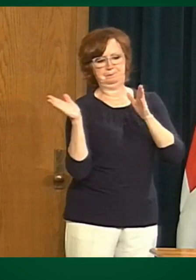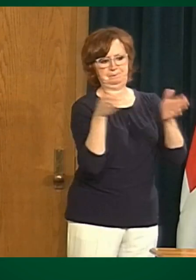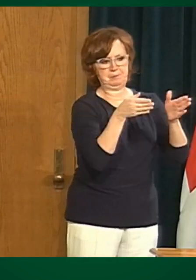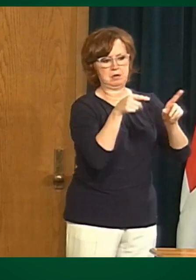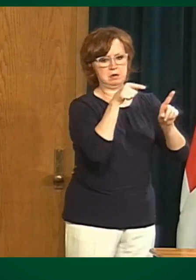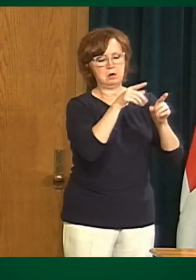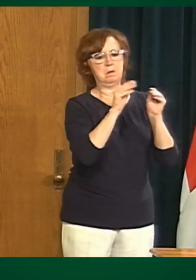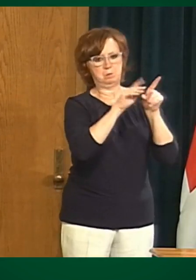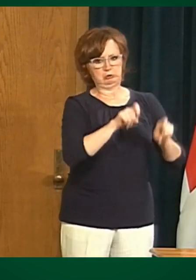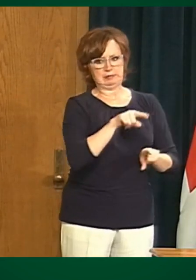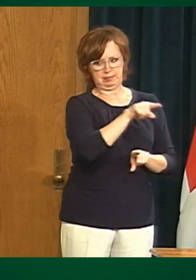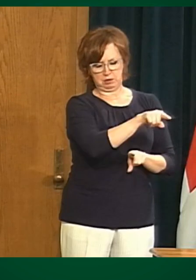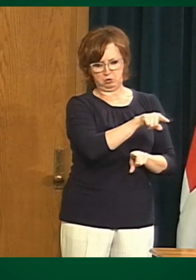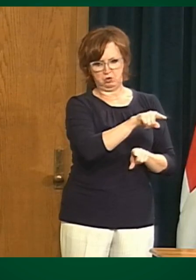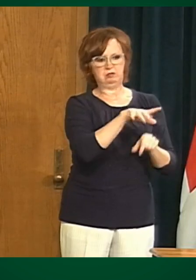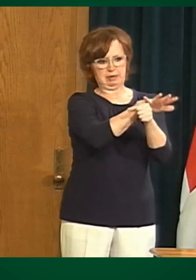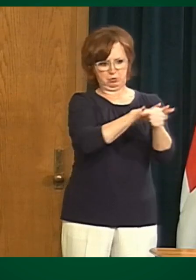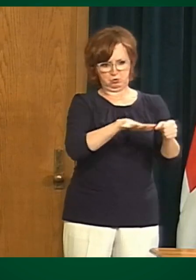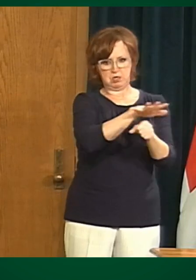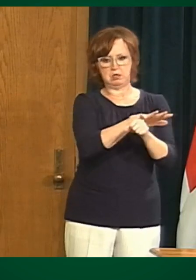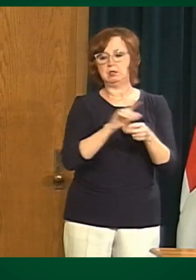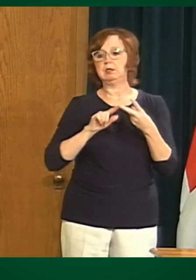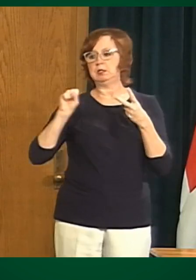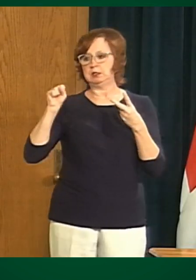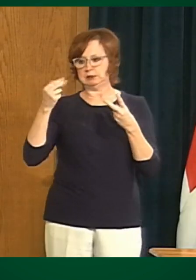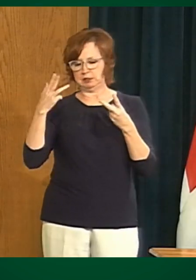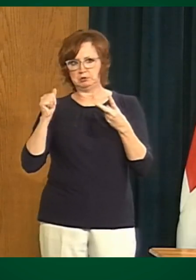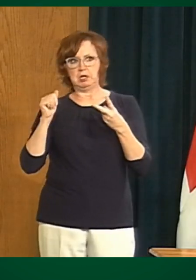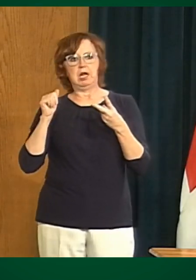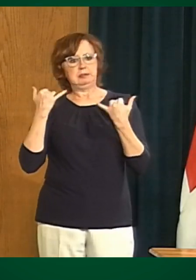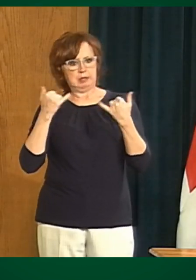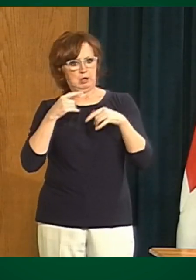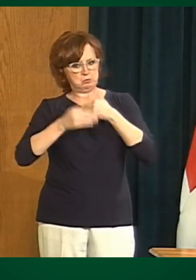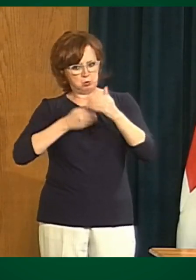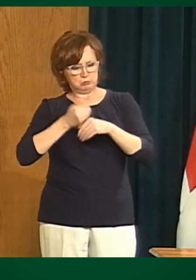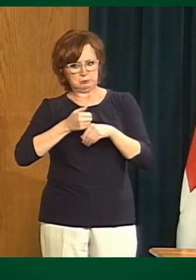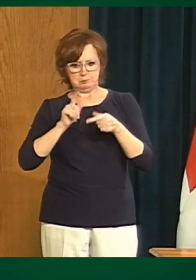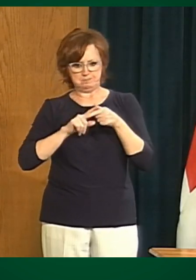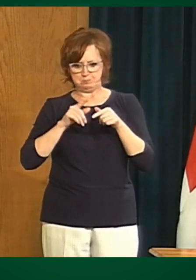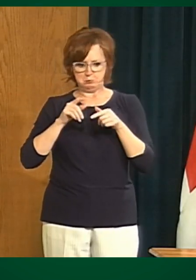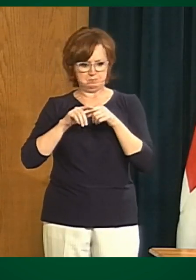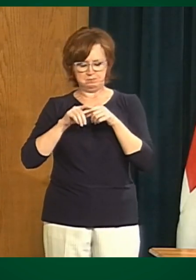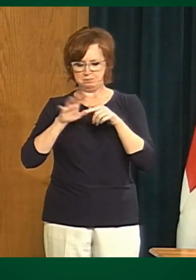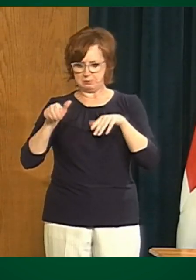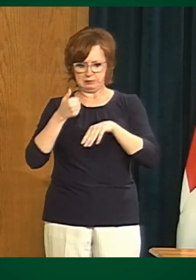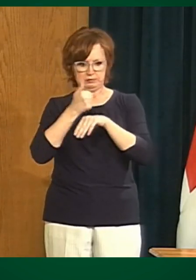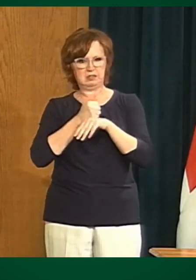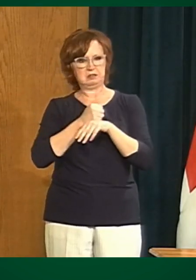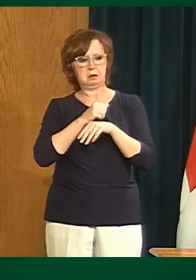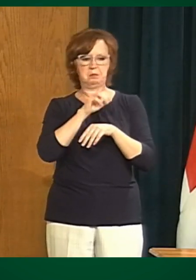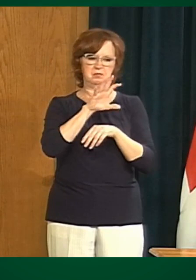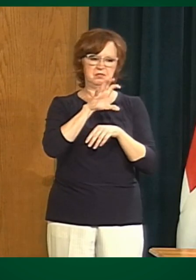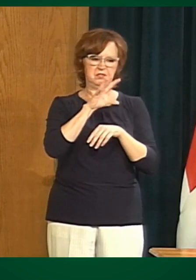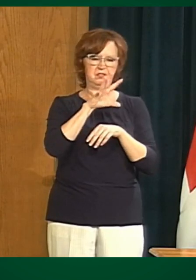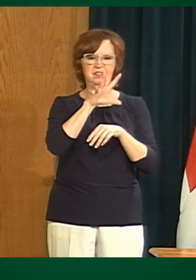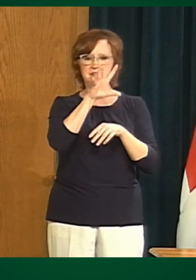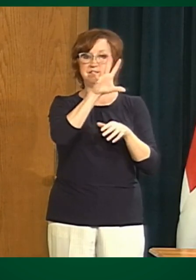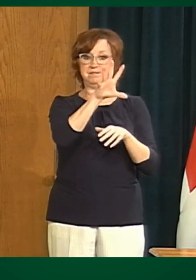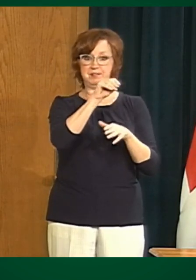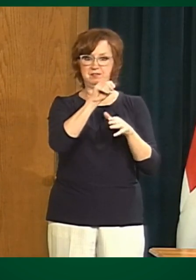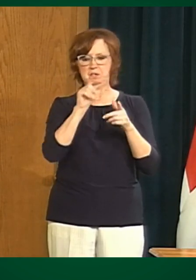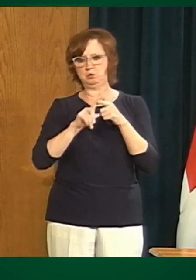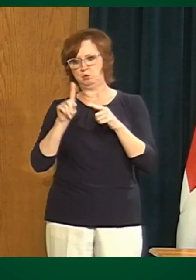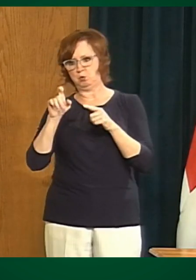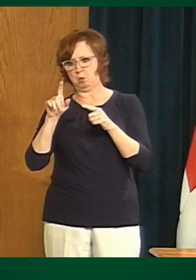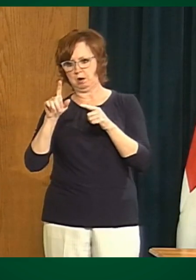Saskatchewan Health Authority is in the process of deploying 50 to 100 additional staff and the necessary materials to do aggressive